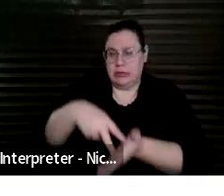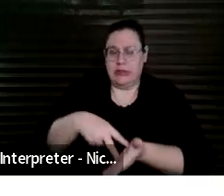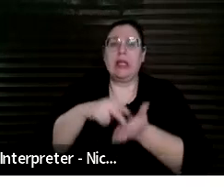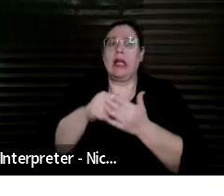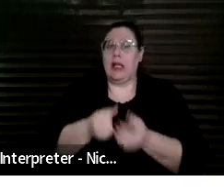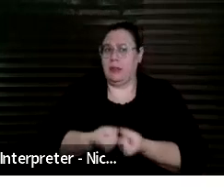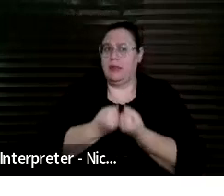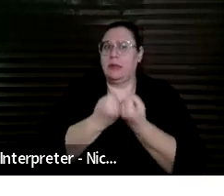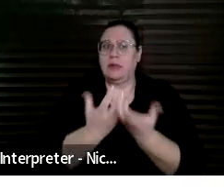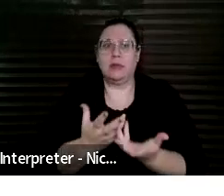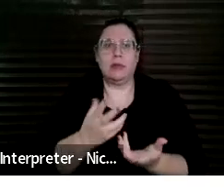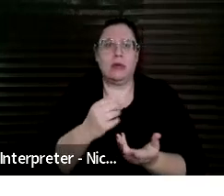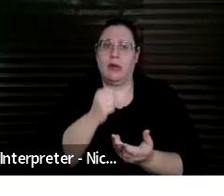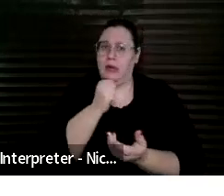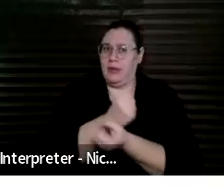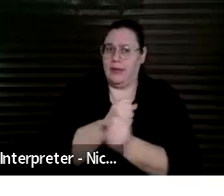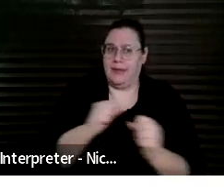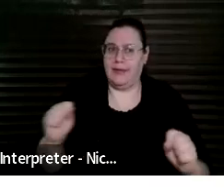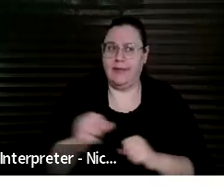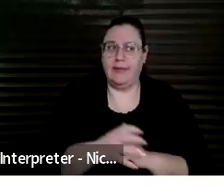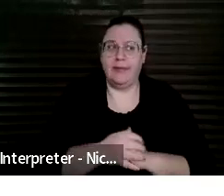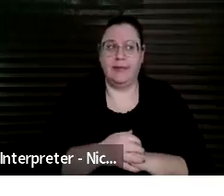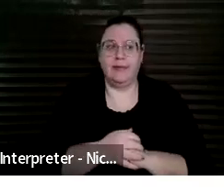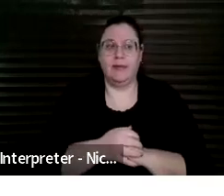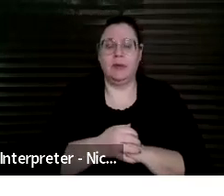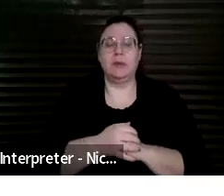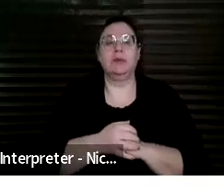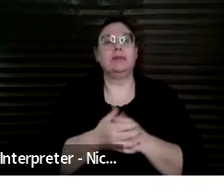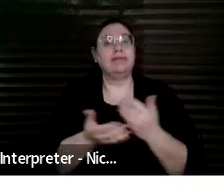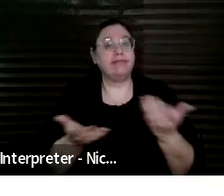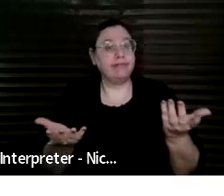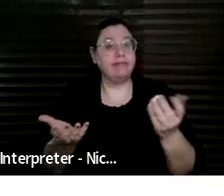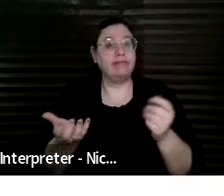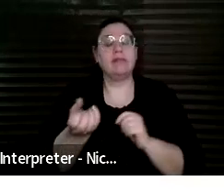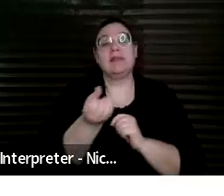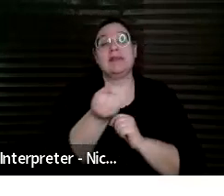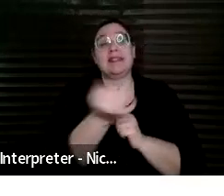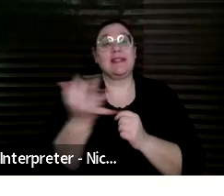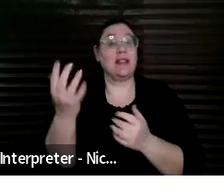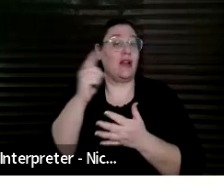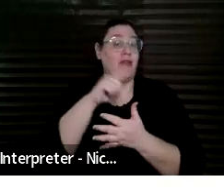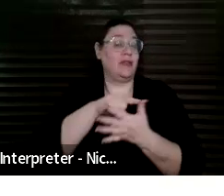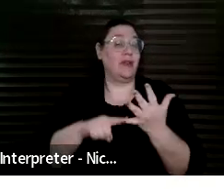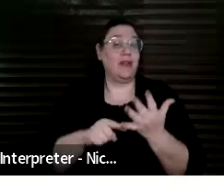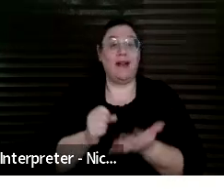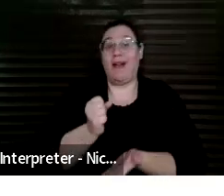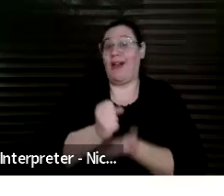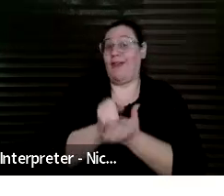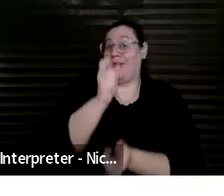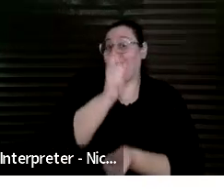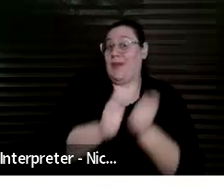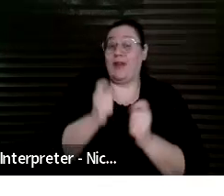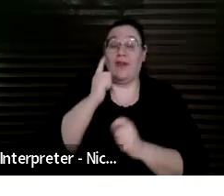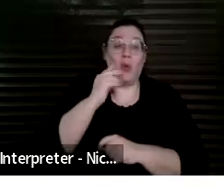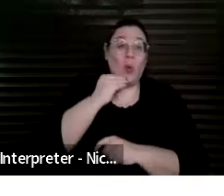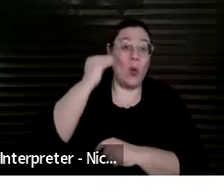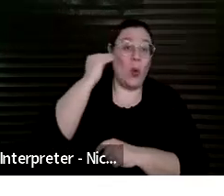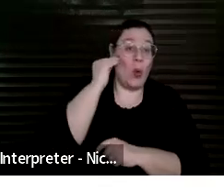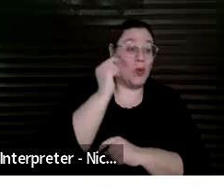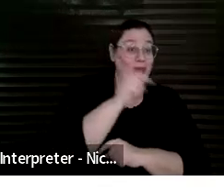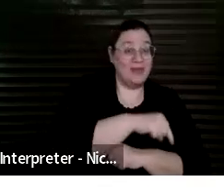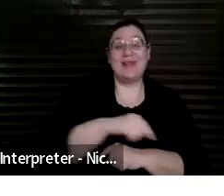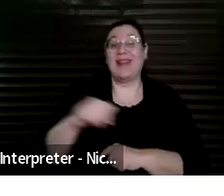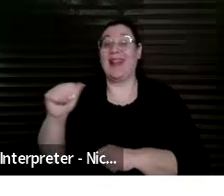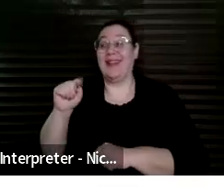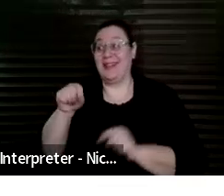and unsafe. There are several helpful home modifications and AT solutions